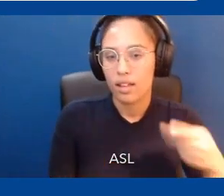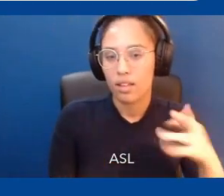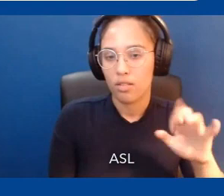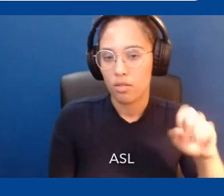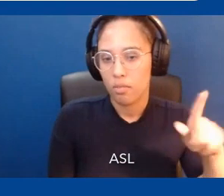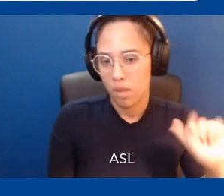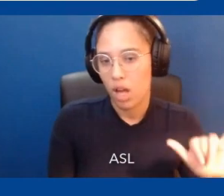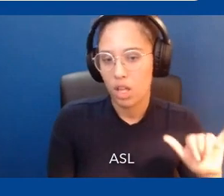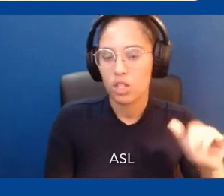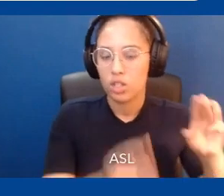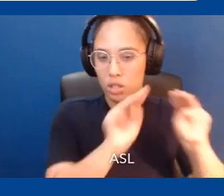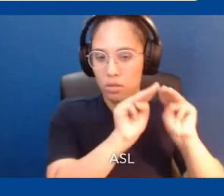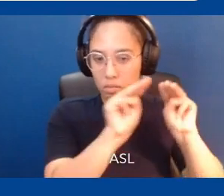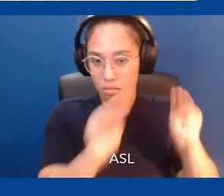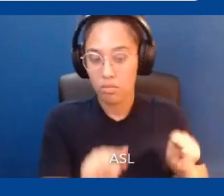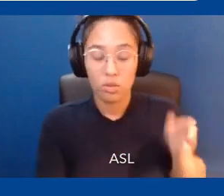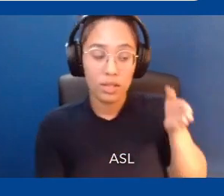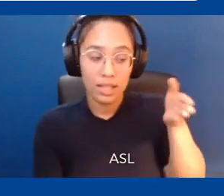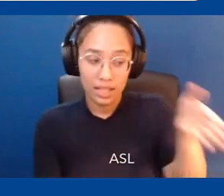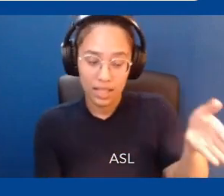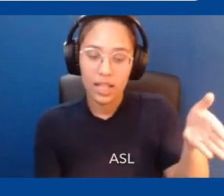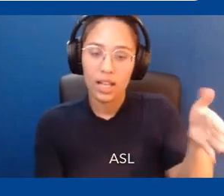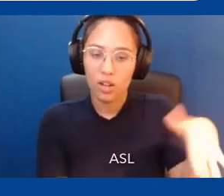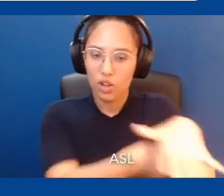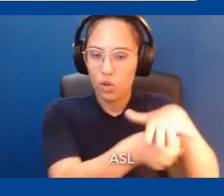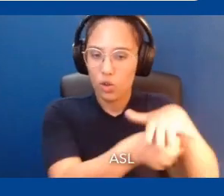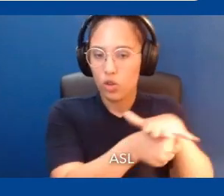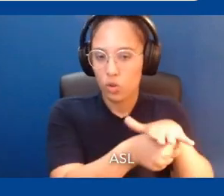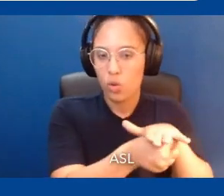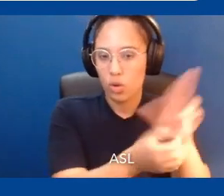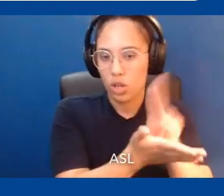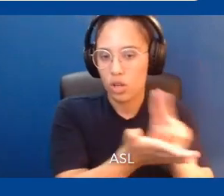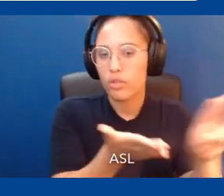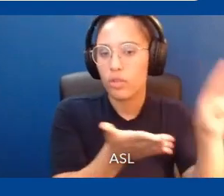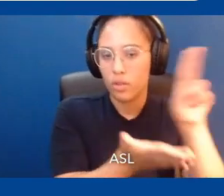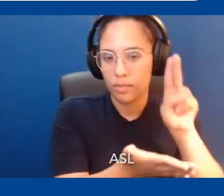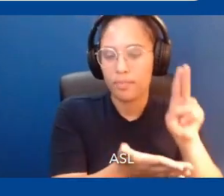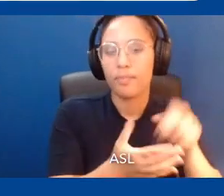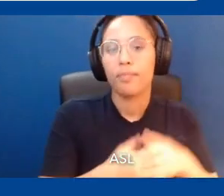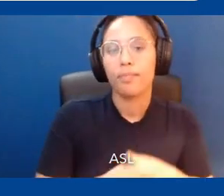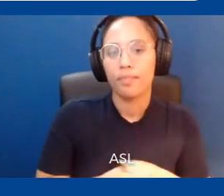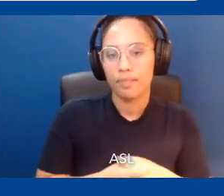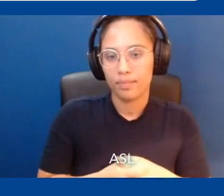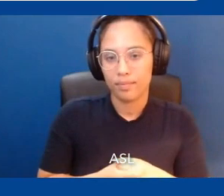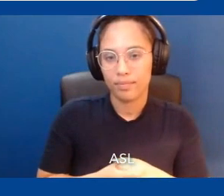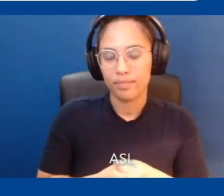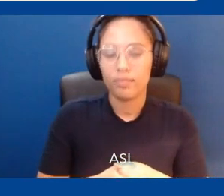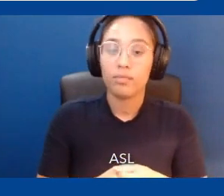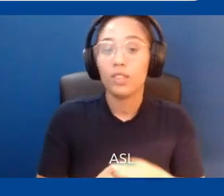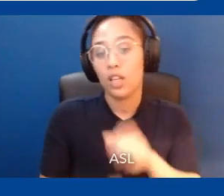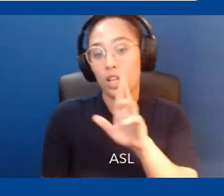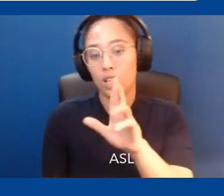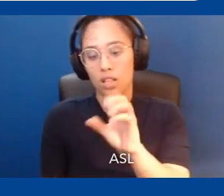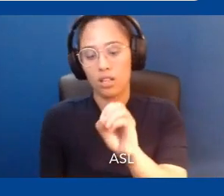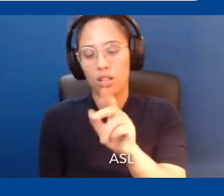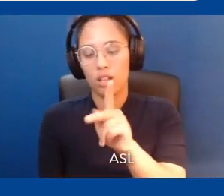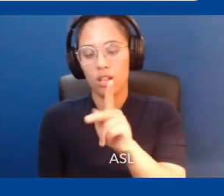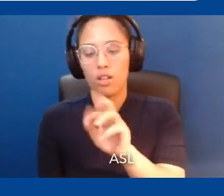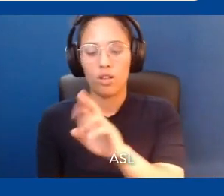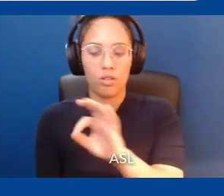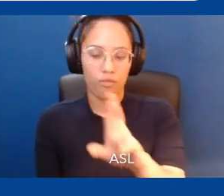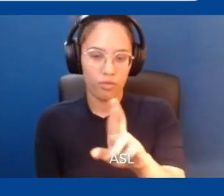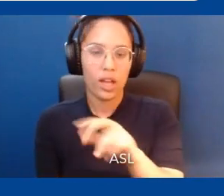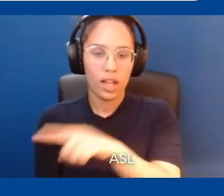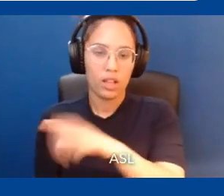local university there, and it was also established by the fund of the Rockefeller family. This is also